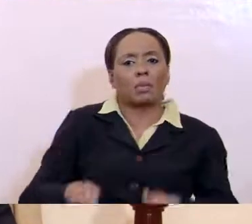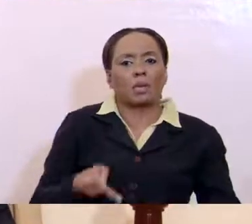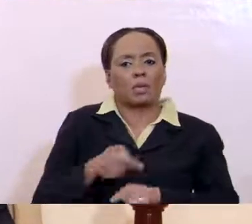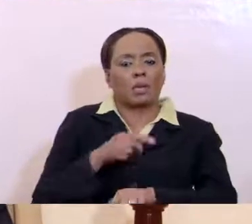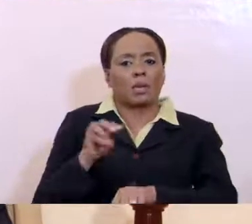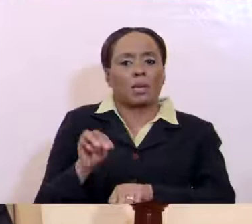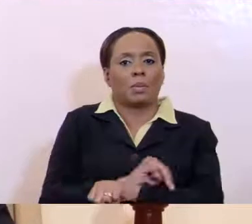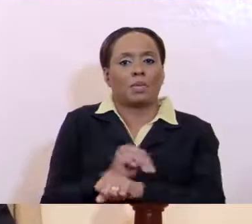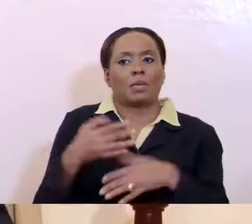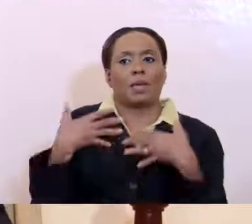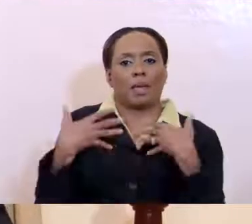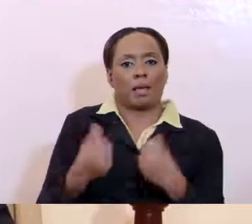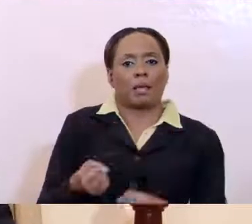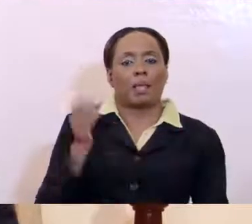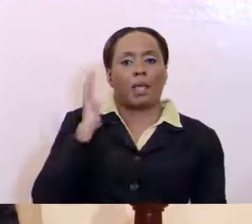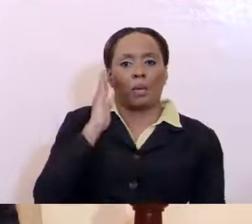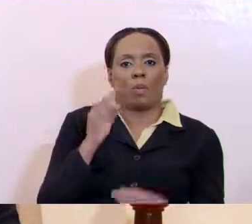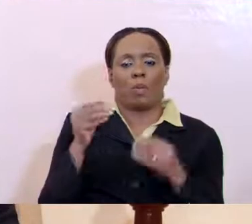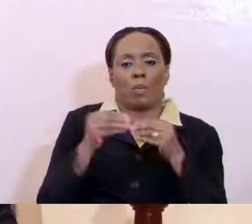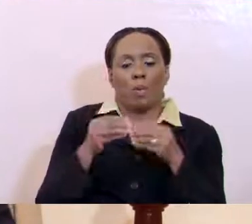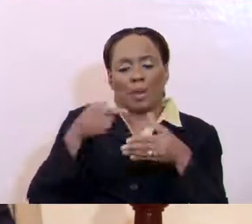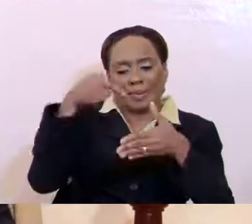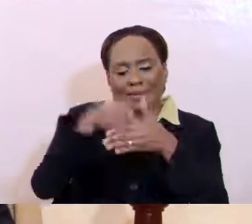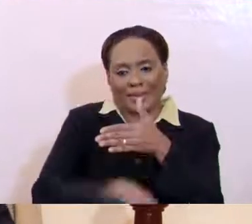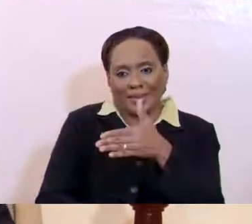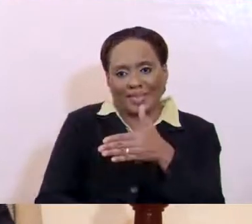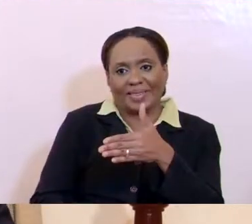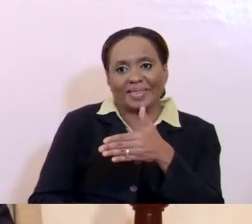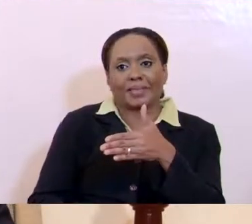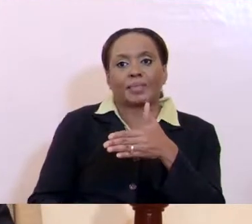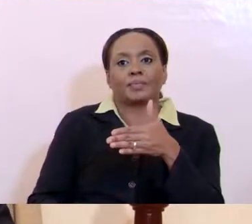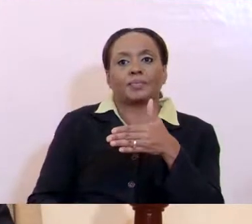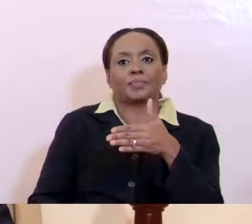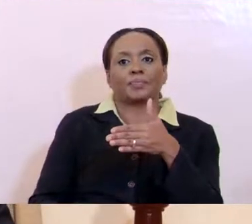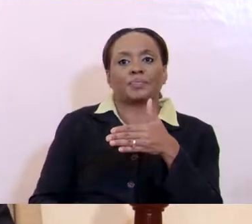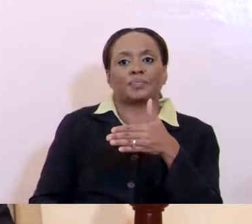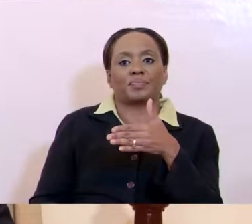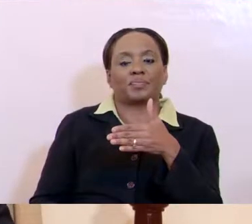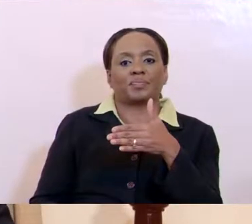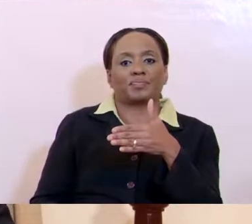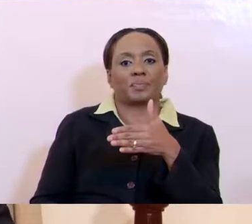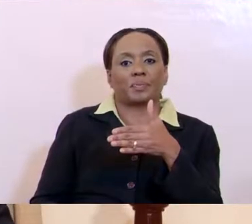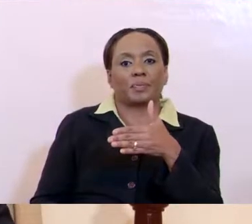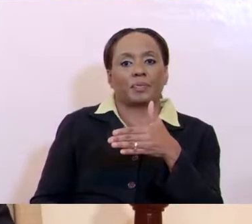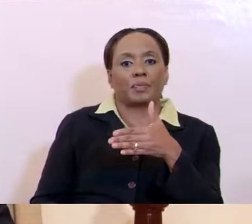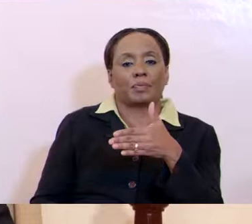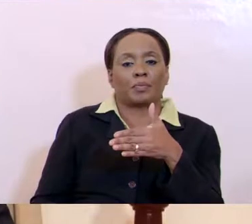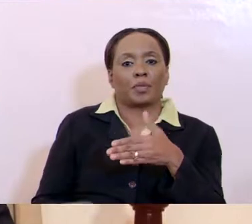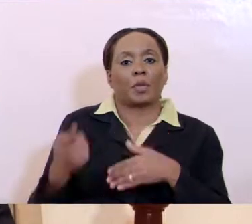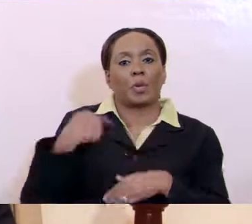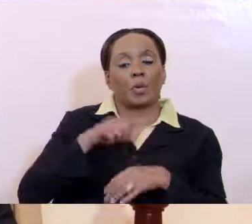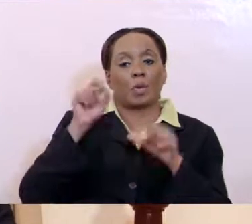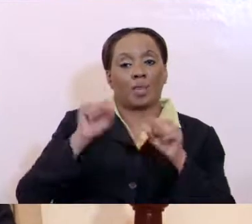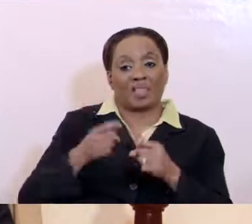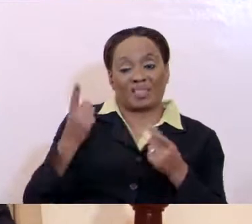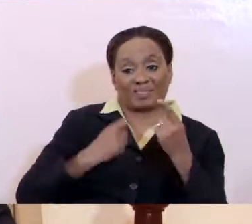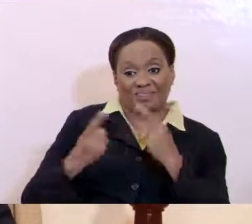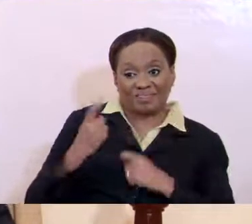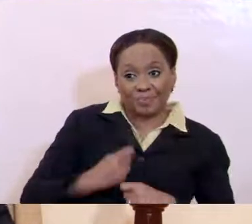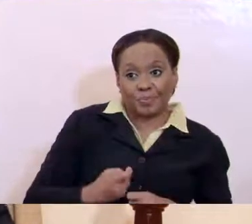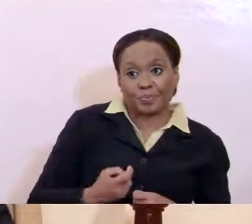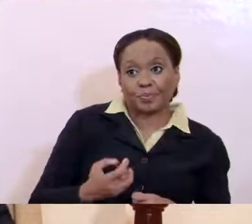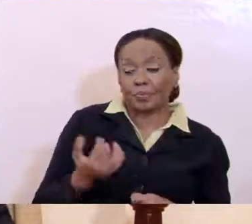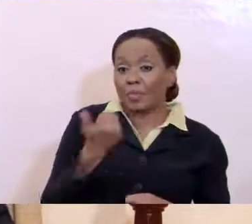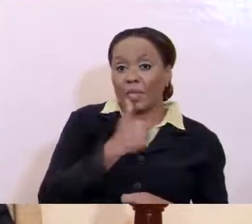go into just a little bit more detail, and certainly in the question and answer session section, we can go into more detail and answer